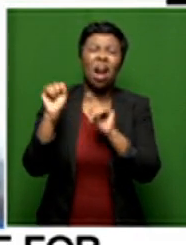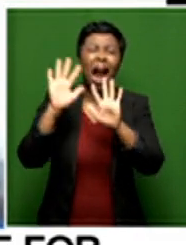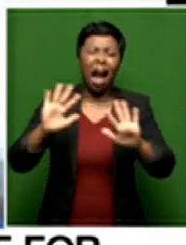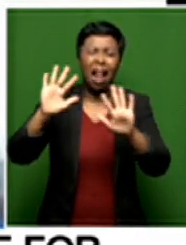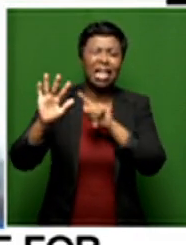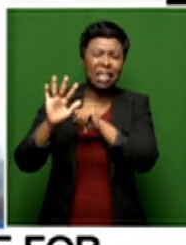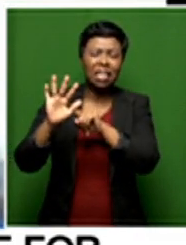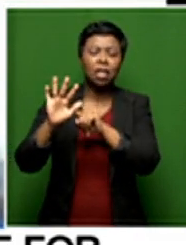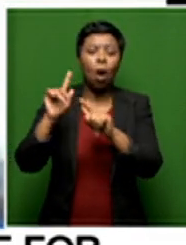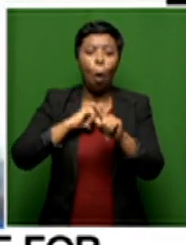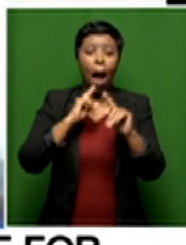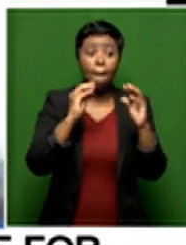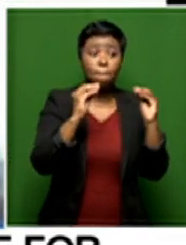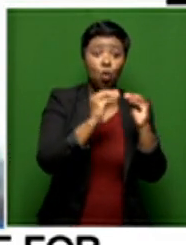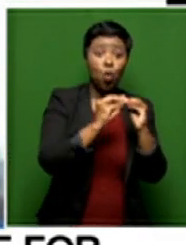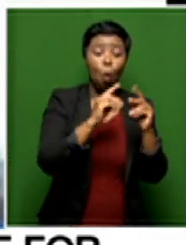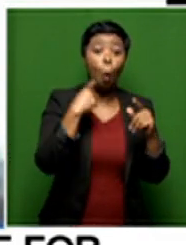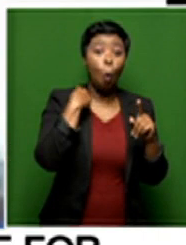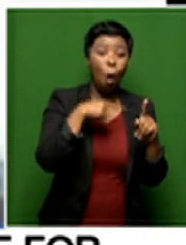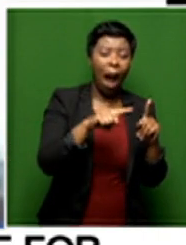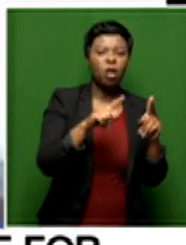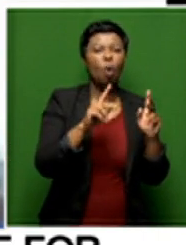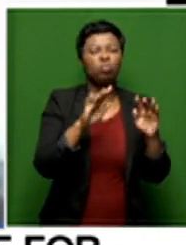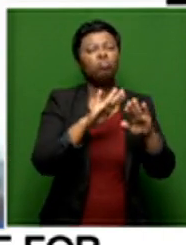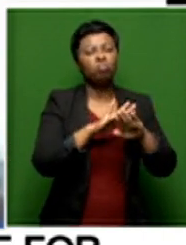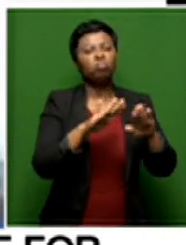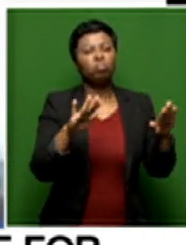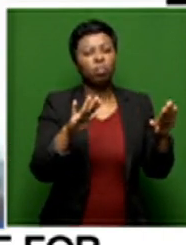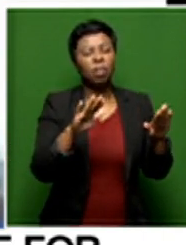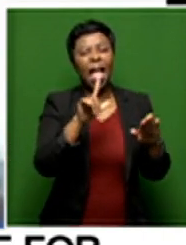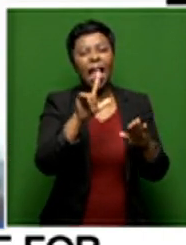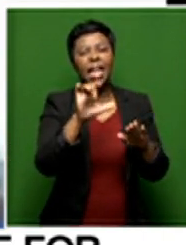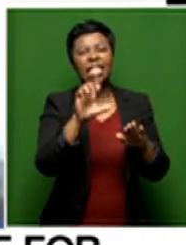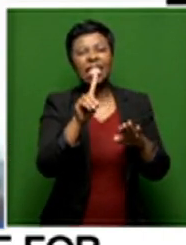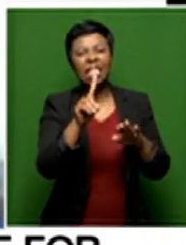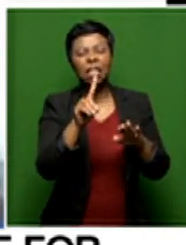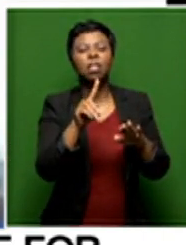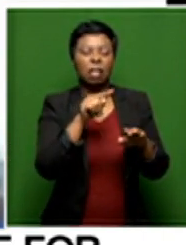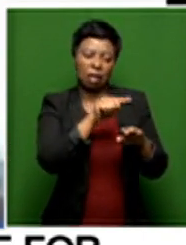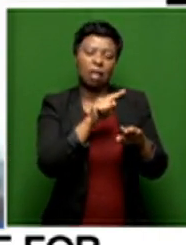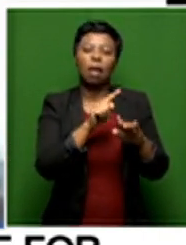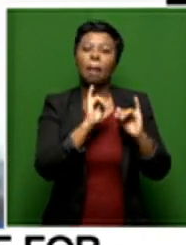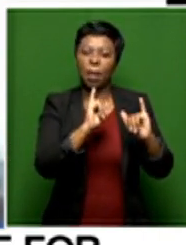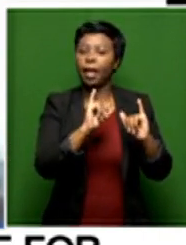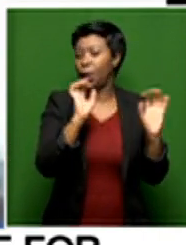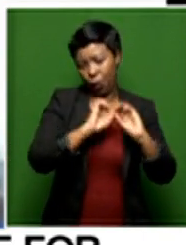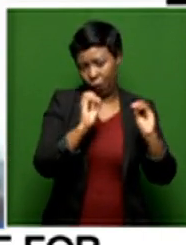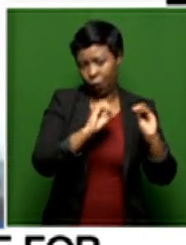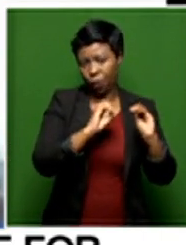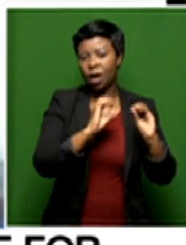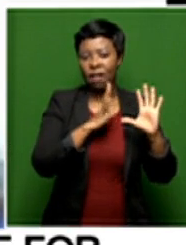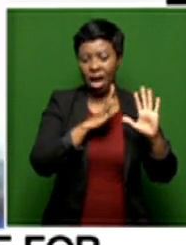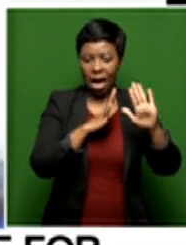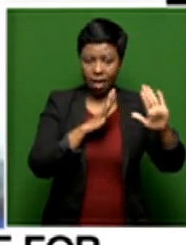colors, because blues and whites and very modern LEDs are also quite harmful.